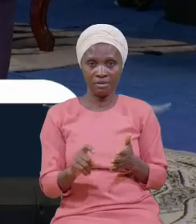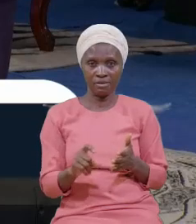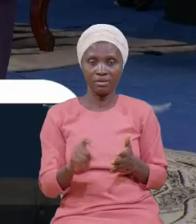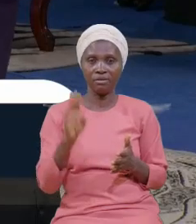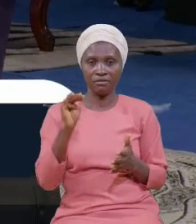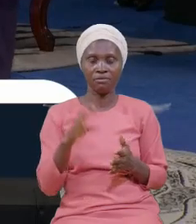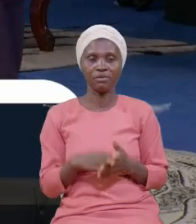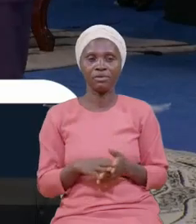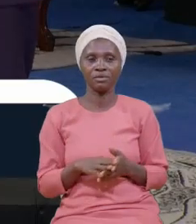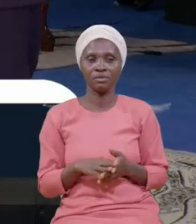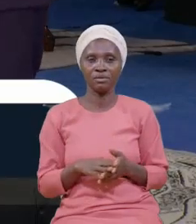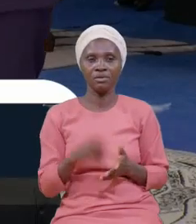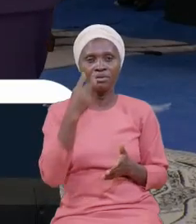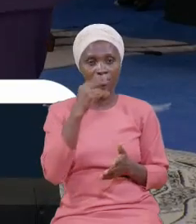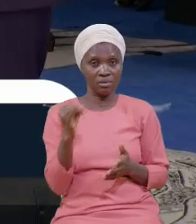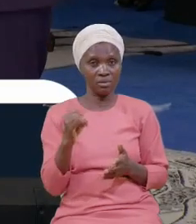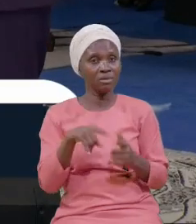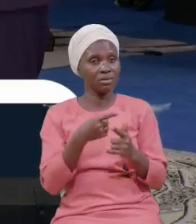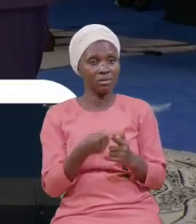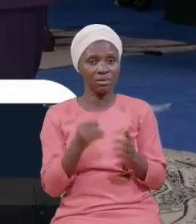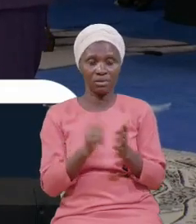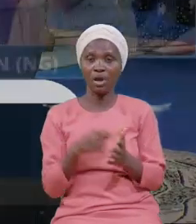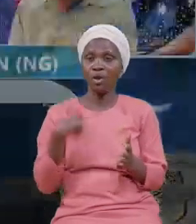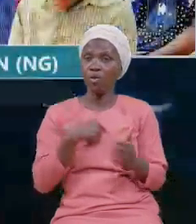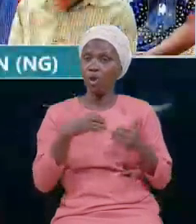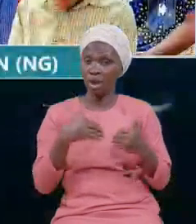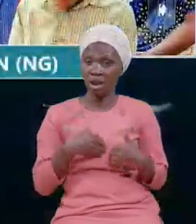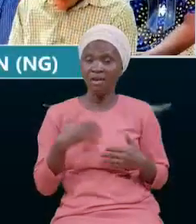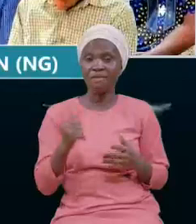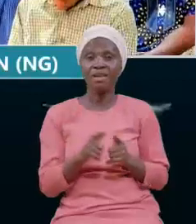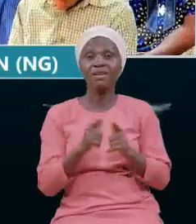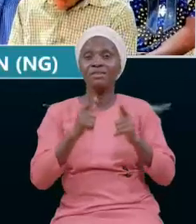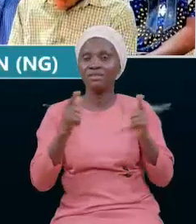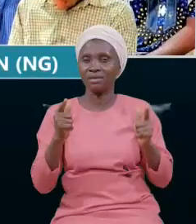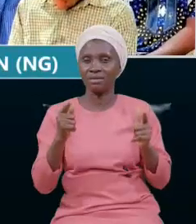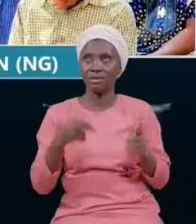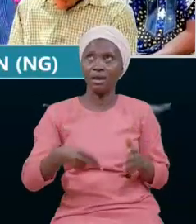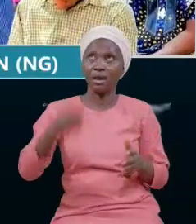then that we have a great high priest